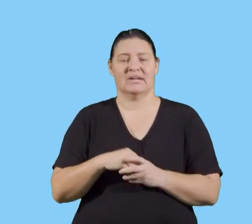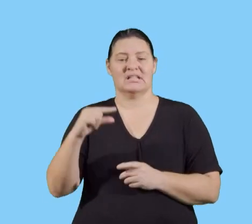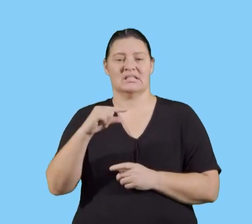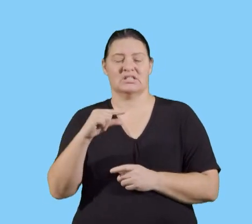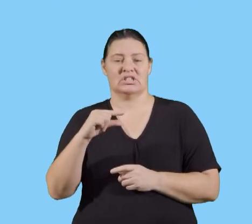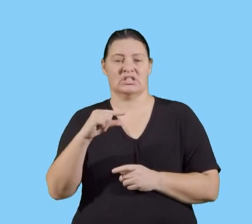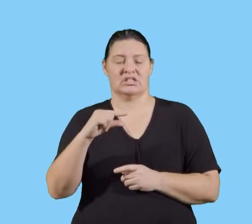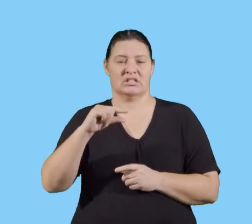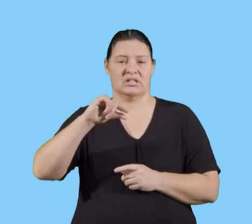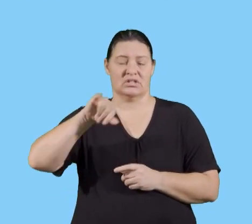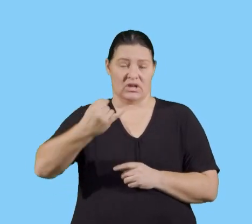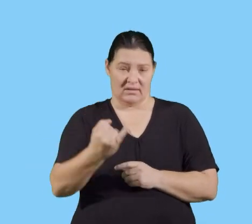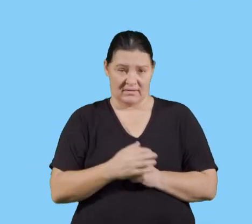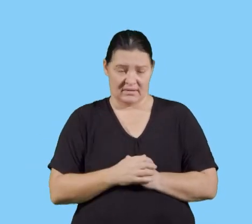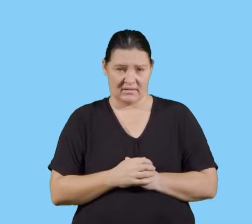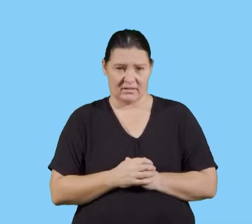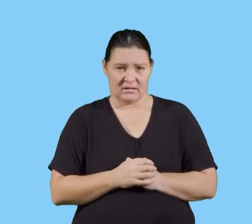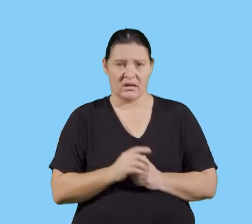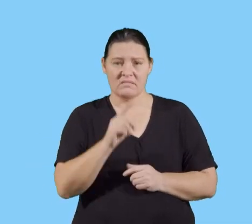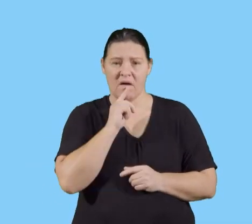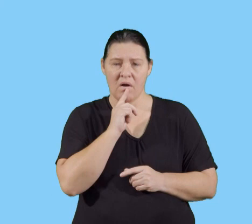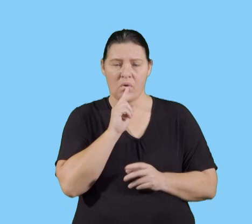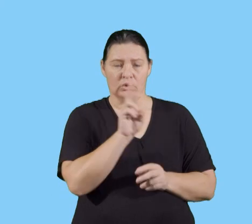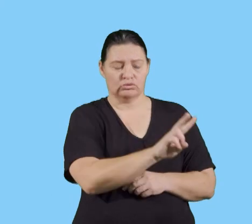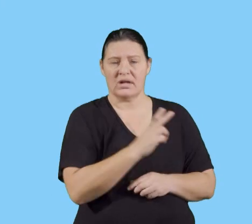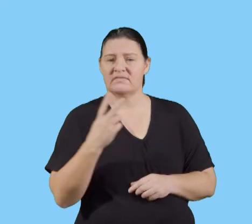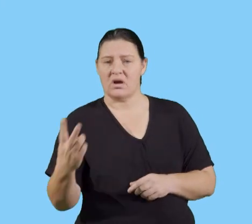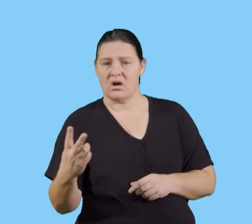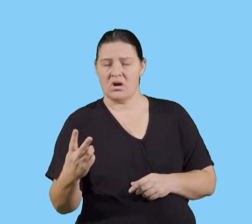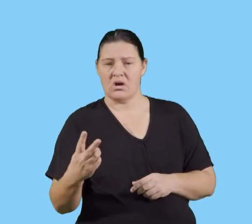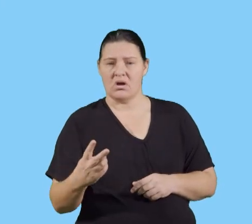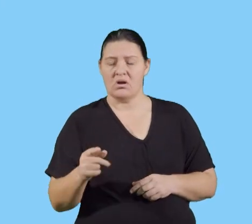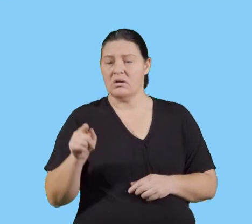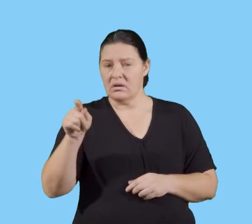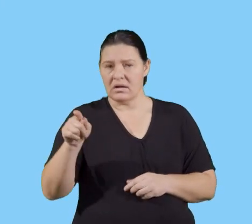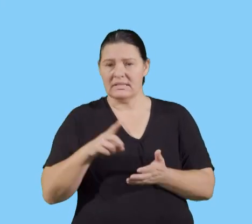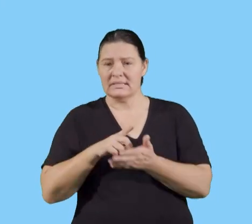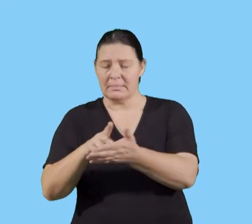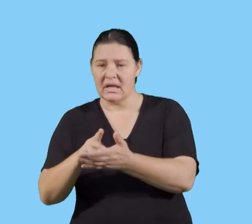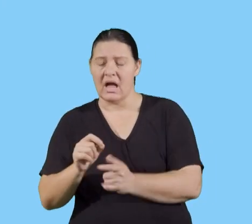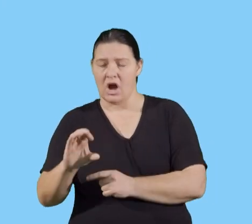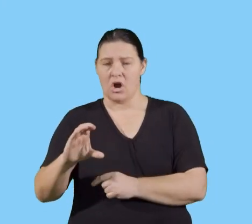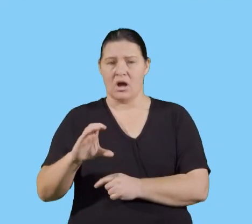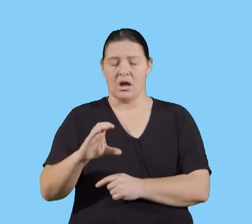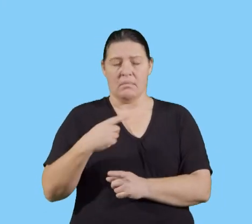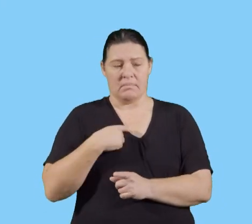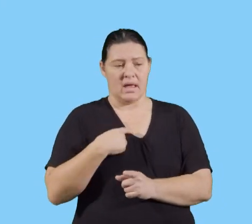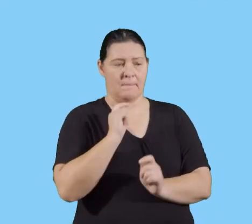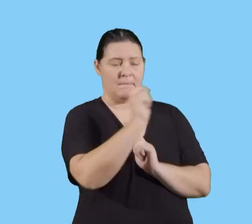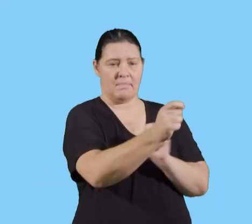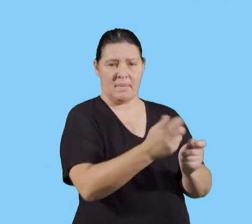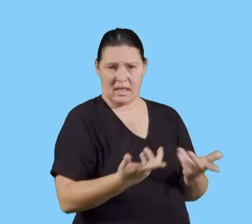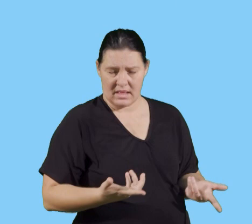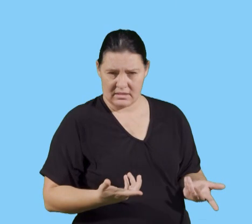we want to see what happens when there's a transfer between debtors and creditors. We'll now move on